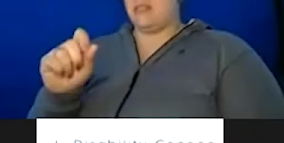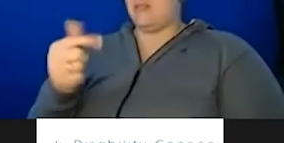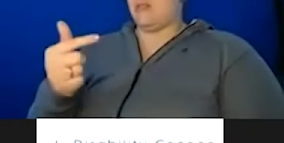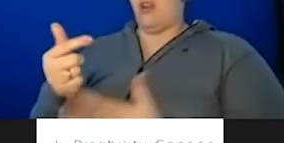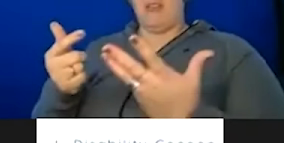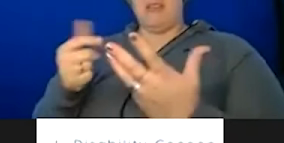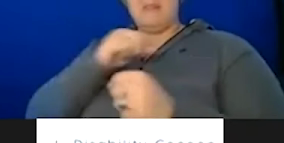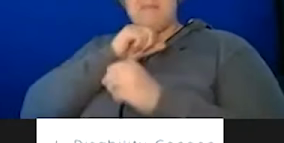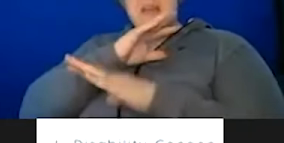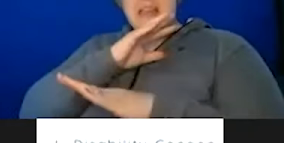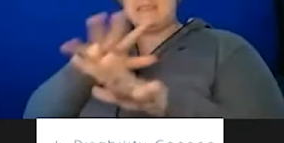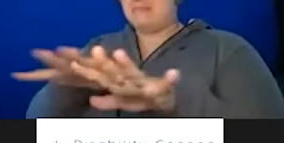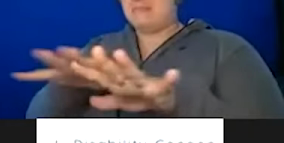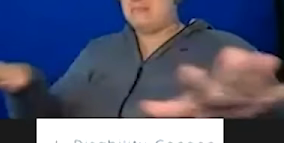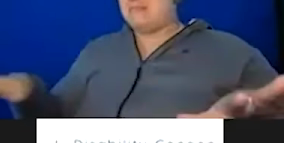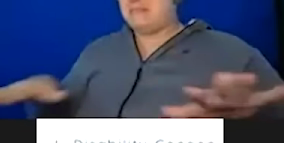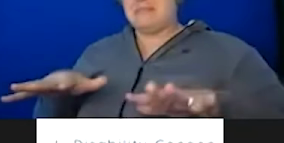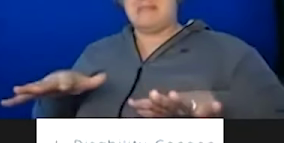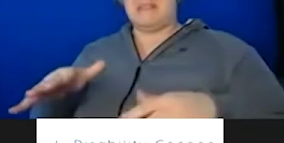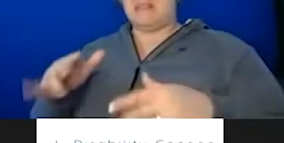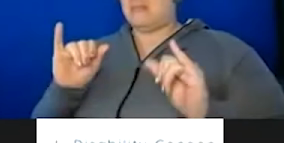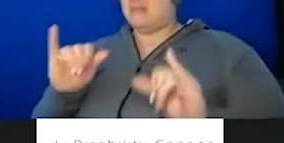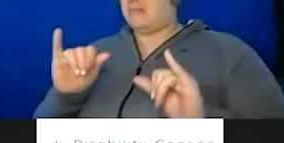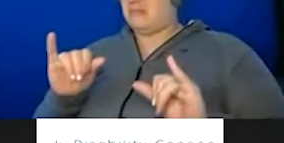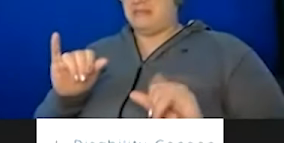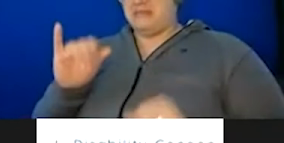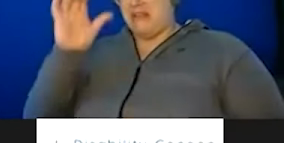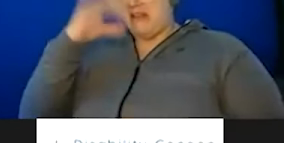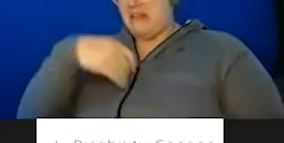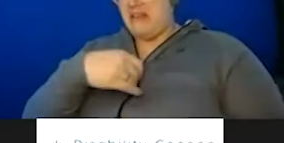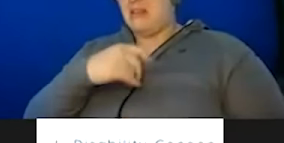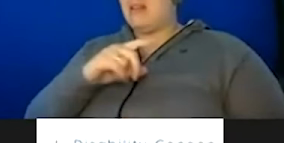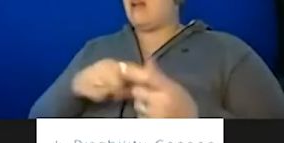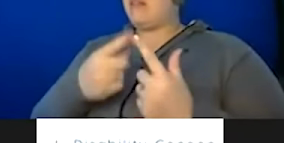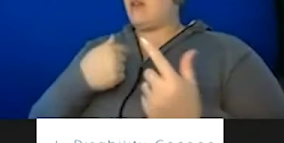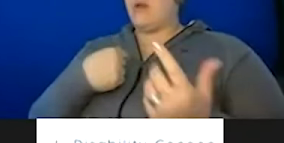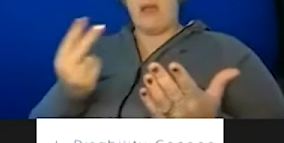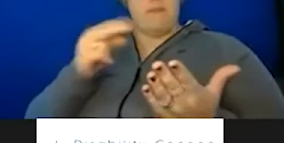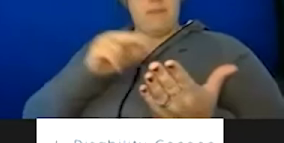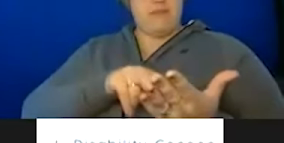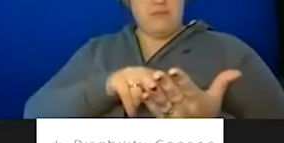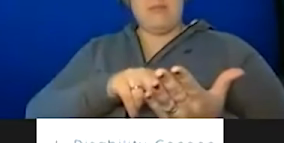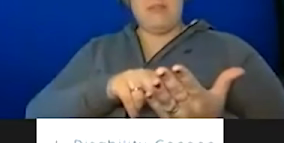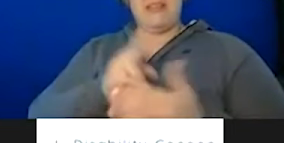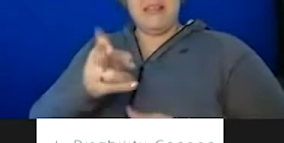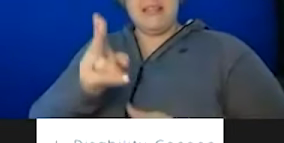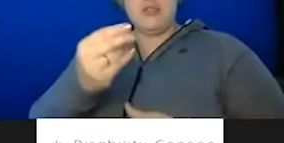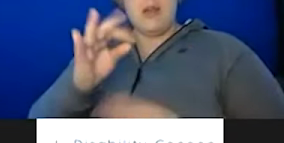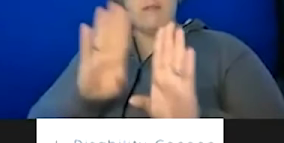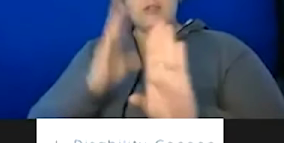have proof that the dog walker didn't say what they said they did, or didn't do what they